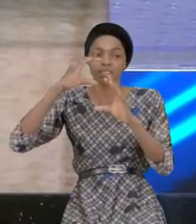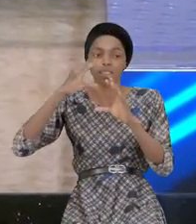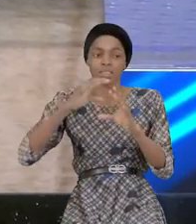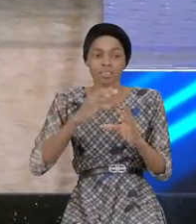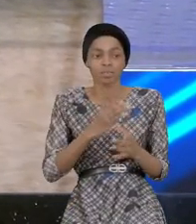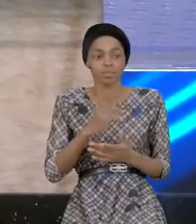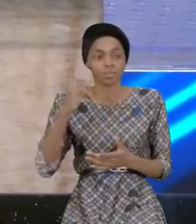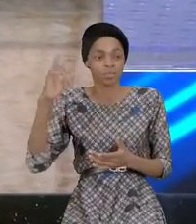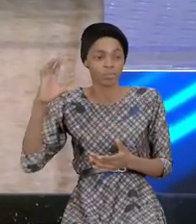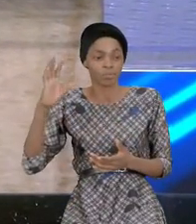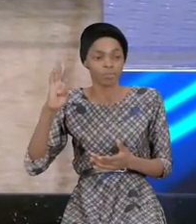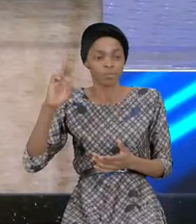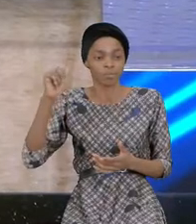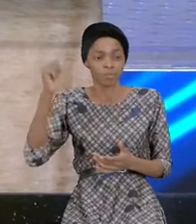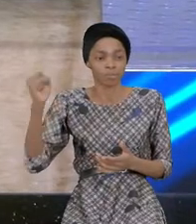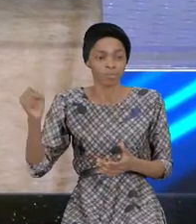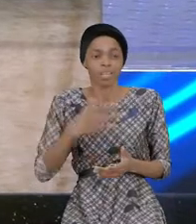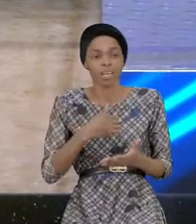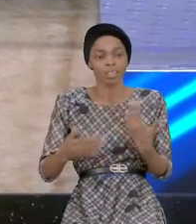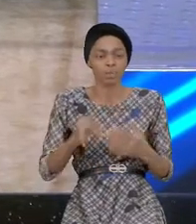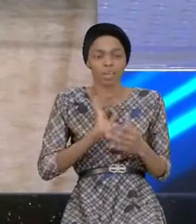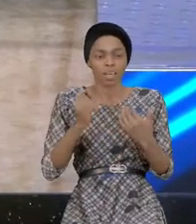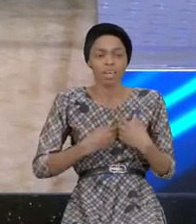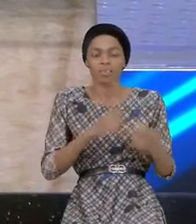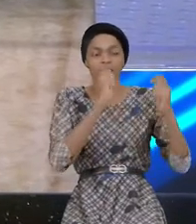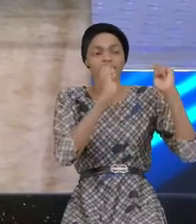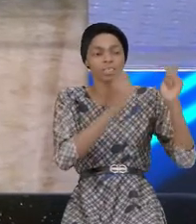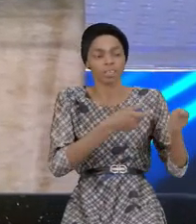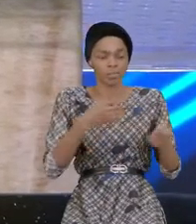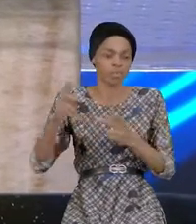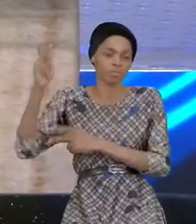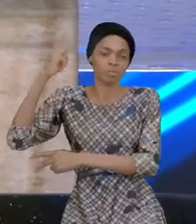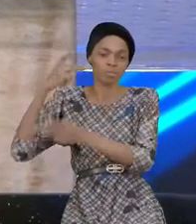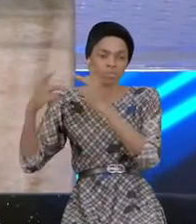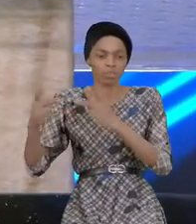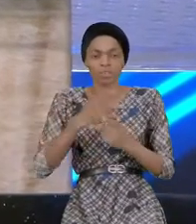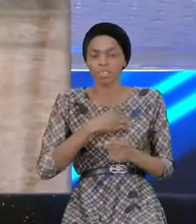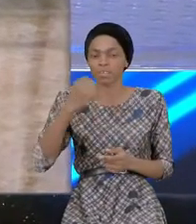2. In verse 2, and though I have the gift of prophecy